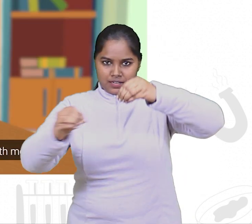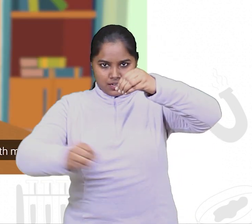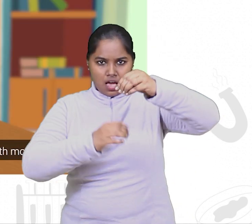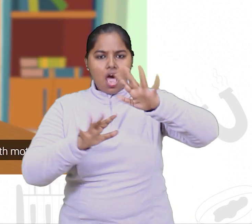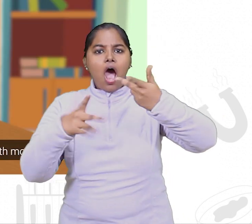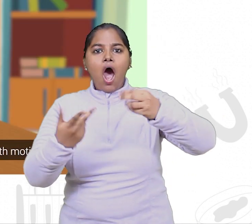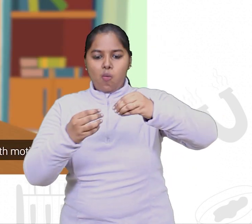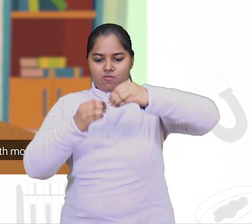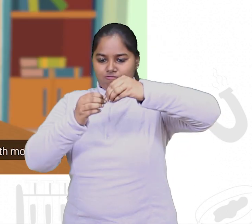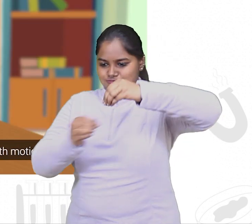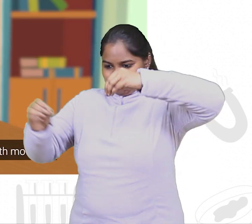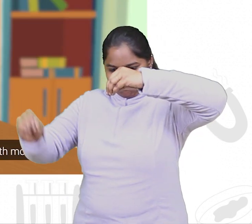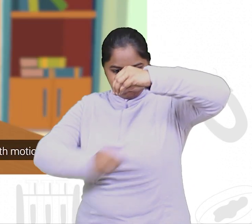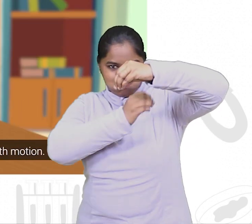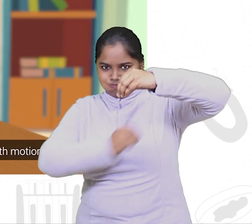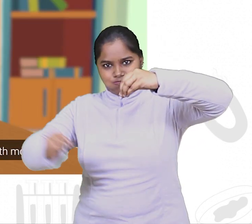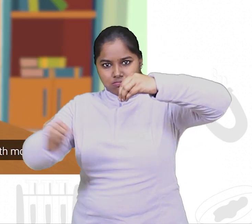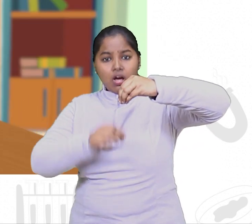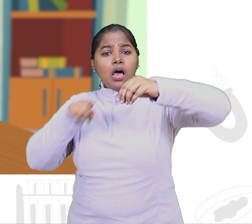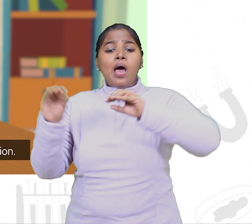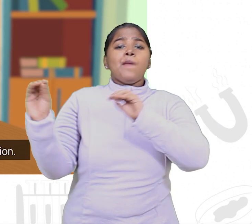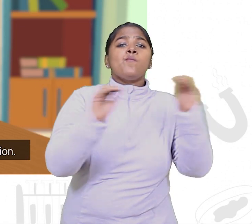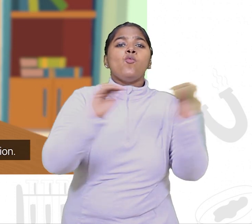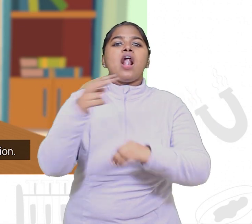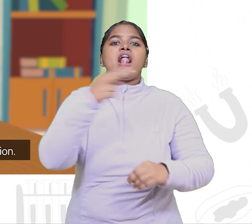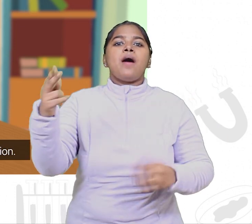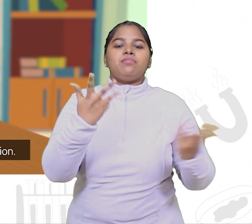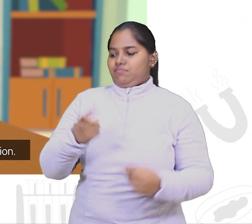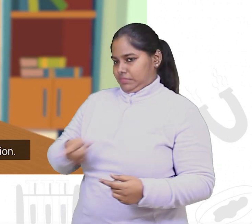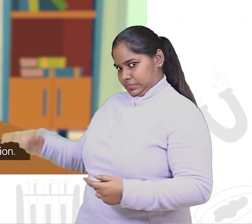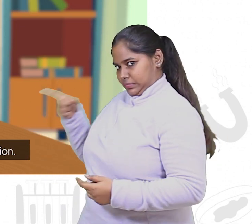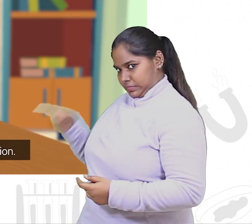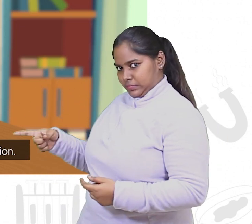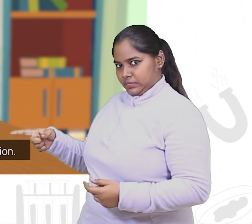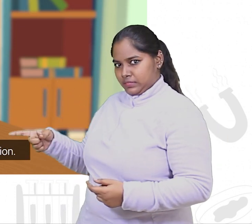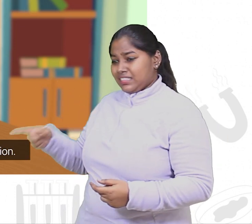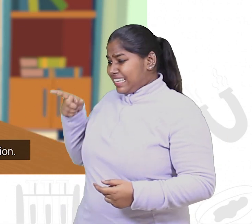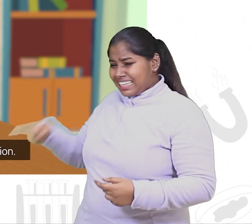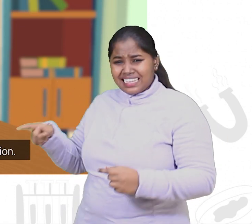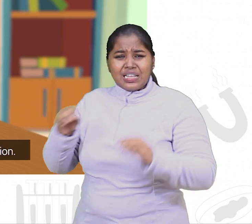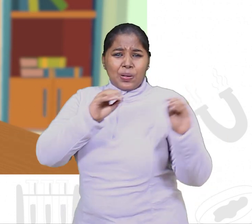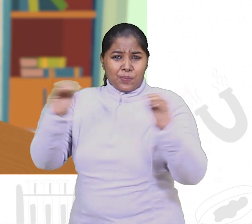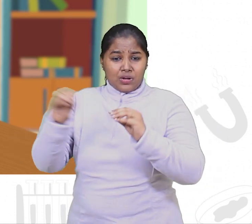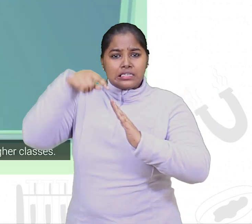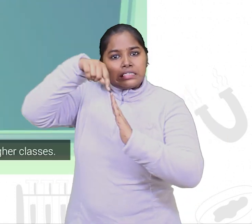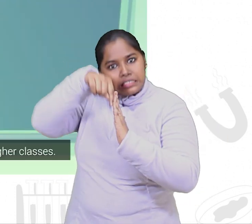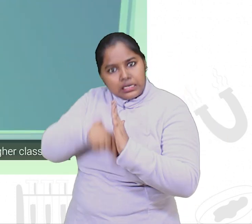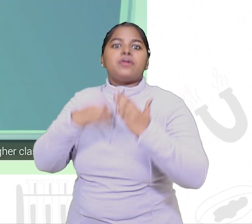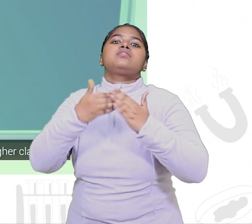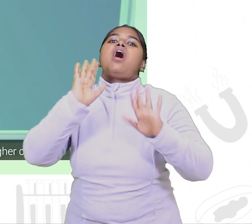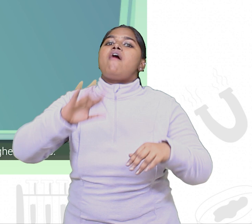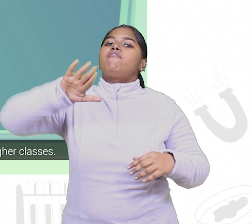this pendulum is swinging in a back and forth motion. This motion is called simple harmonic motion. You